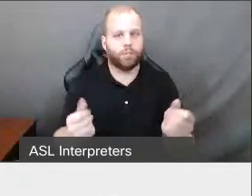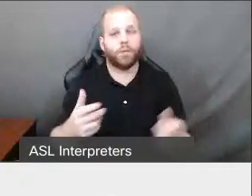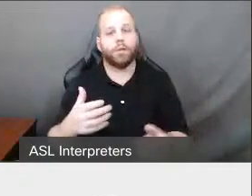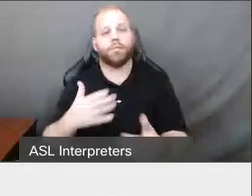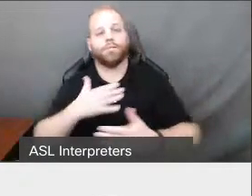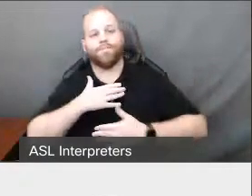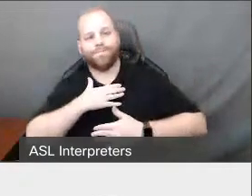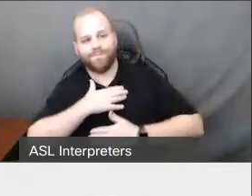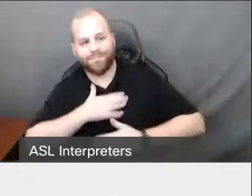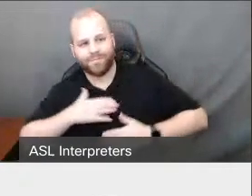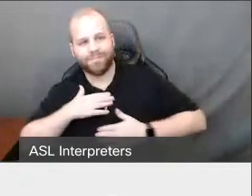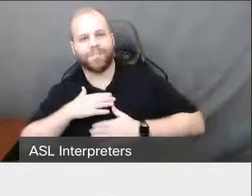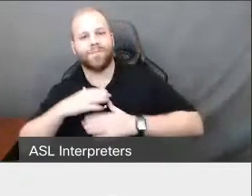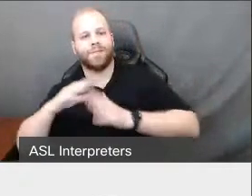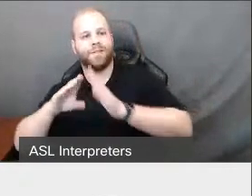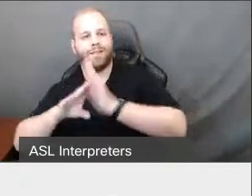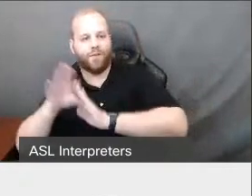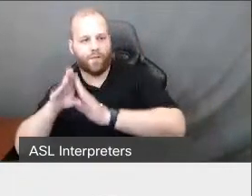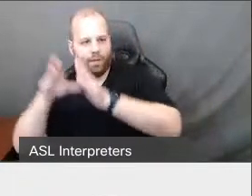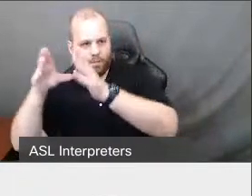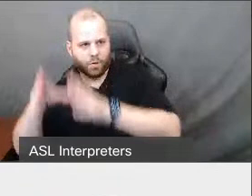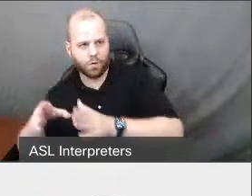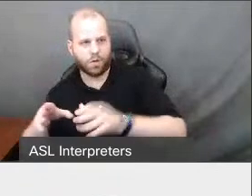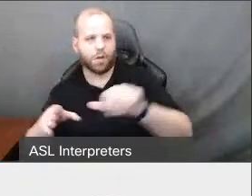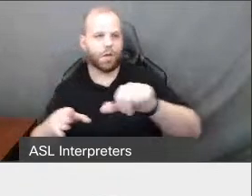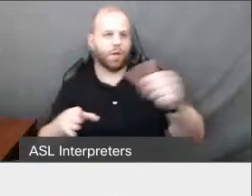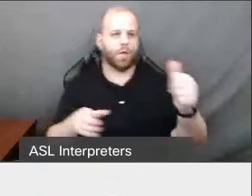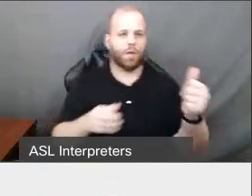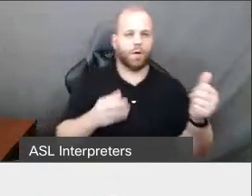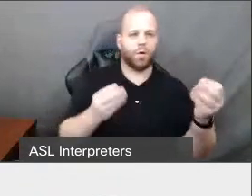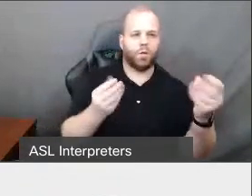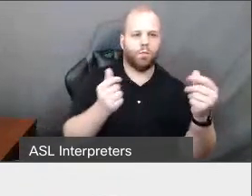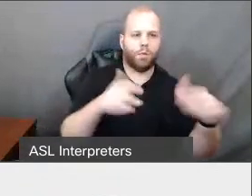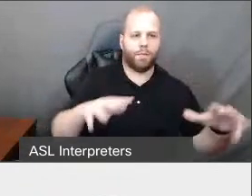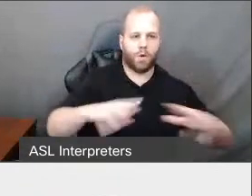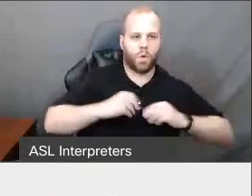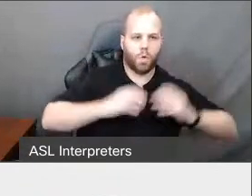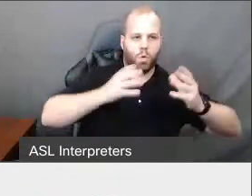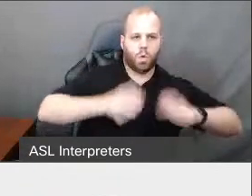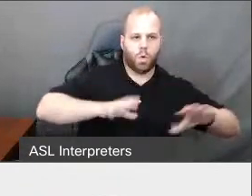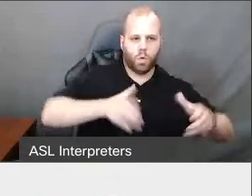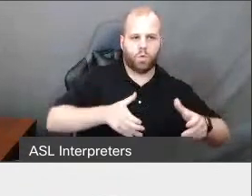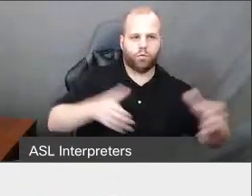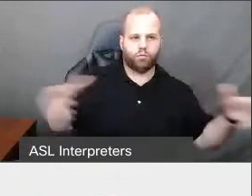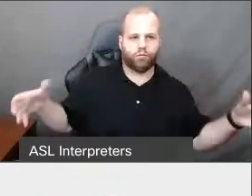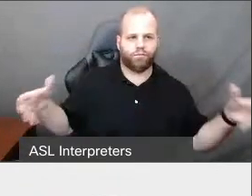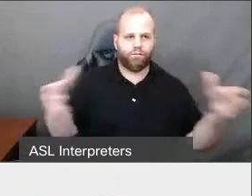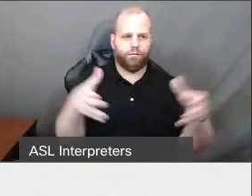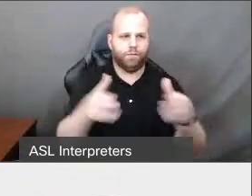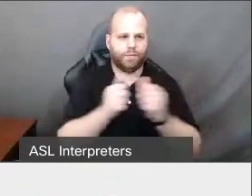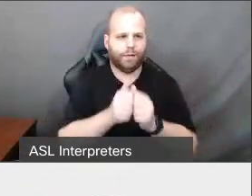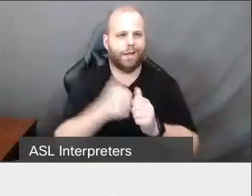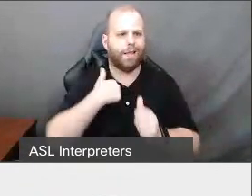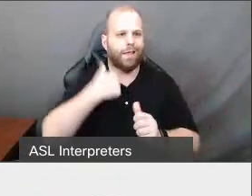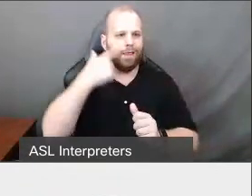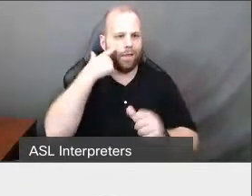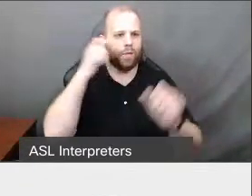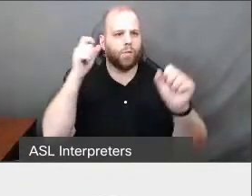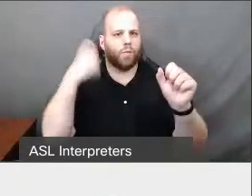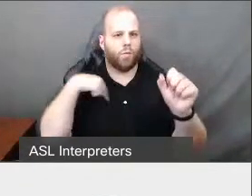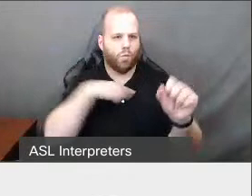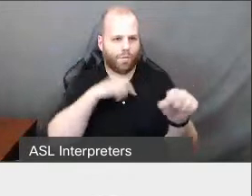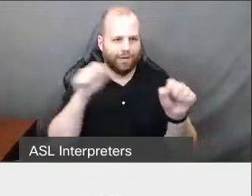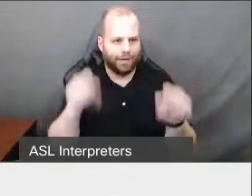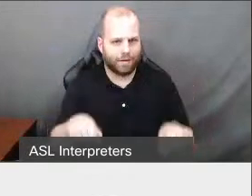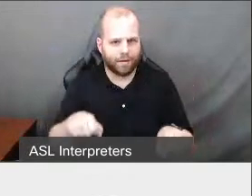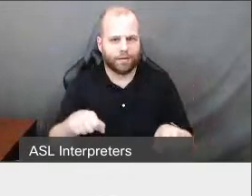property owners in the area to come together and figure this out, because I think there's a way that we can do this. And unfortunately, this action